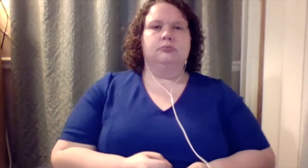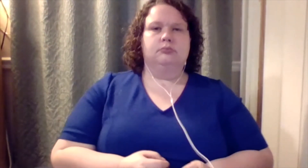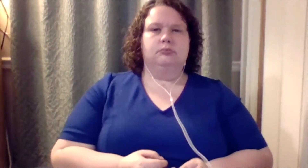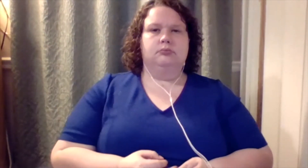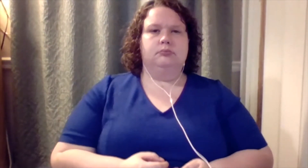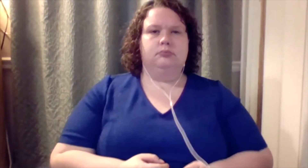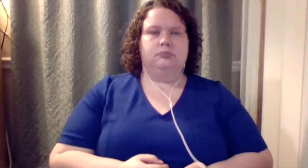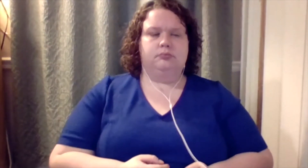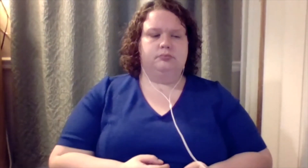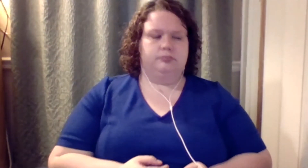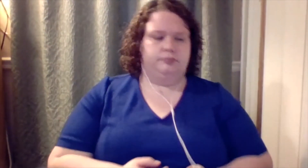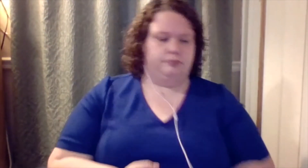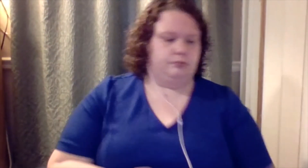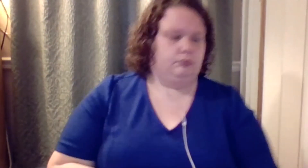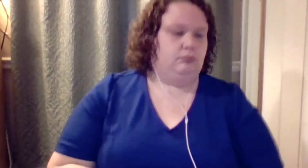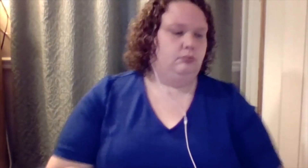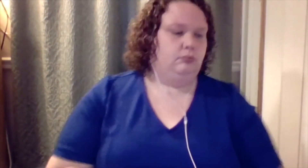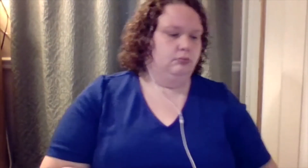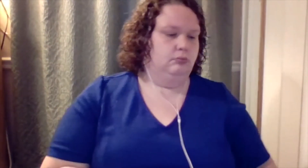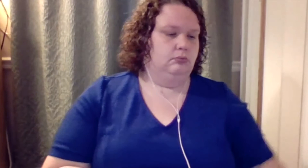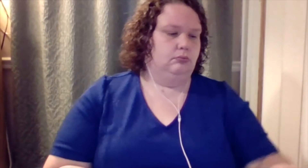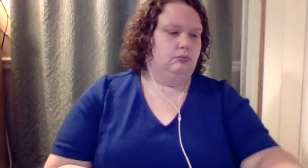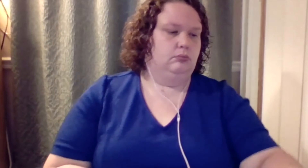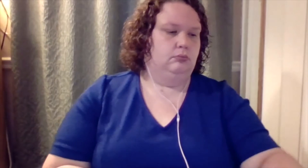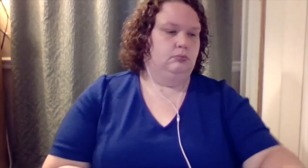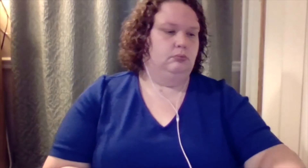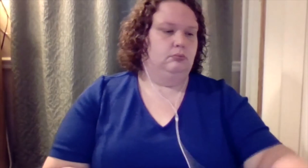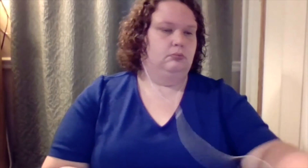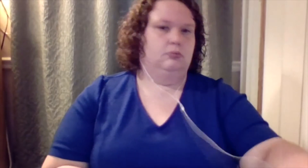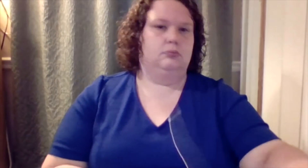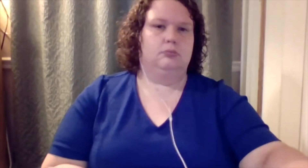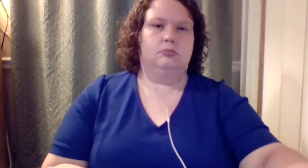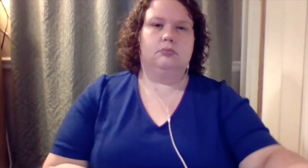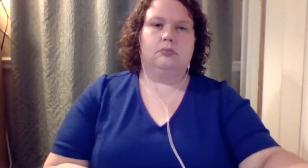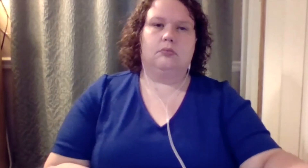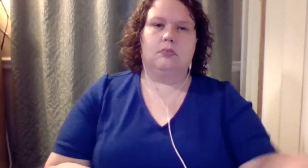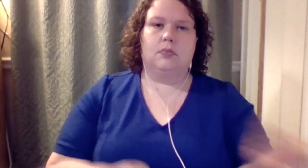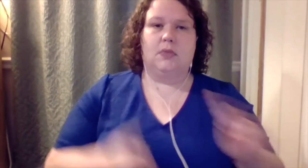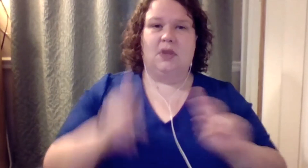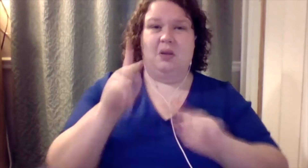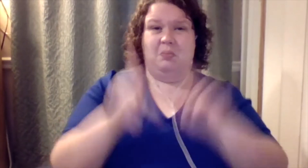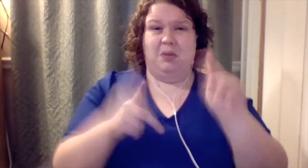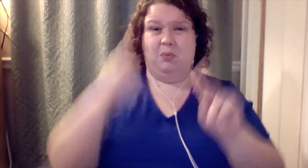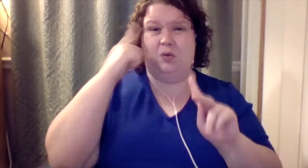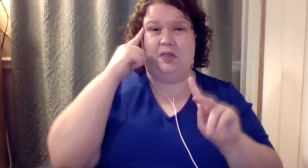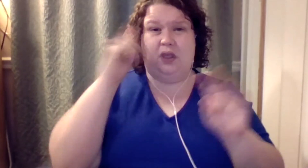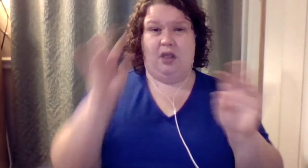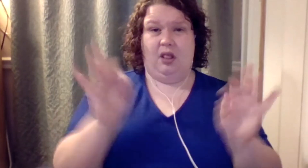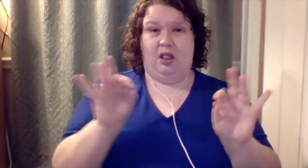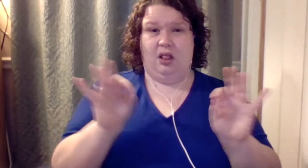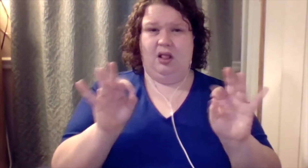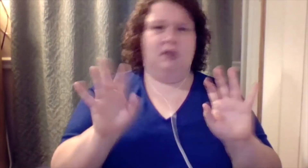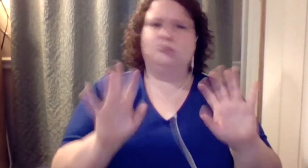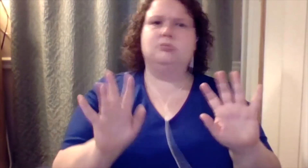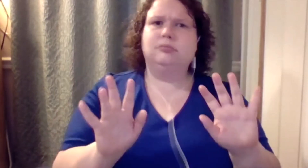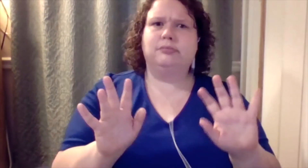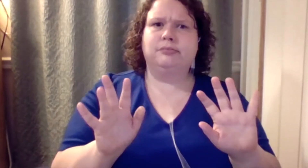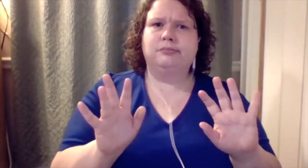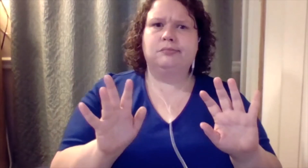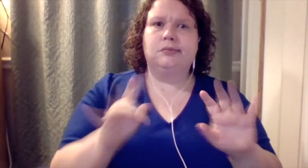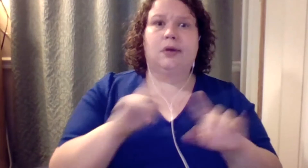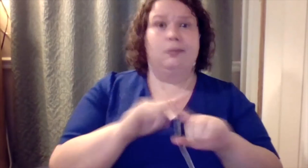important. I can't imagine someone not thinking this isn't a priority, but I also agree with like what Kay Paul said and what Aaron said as well,